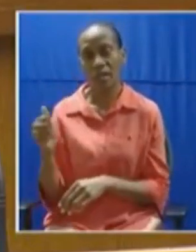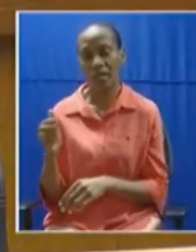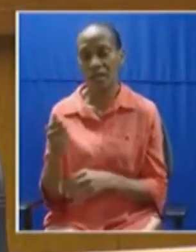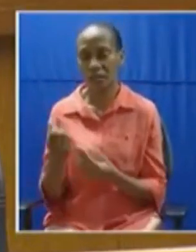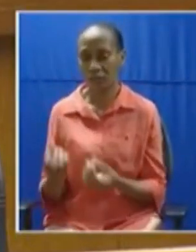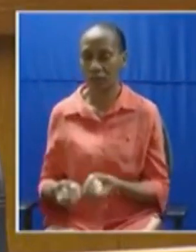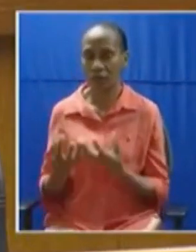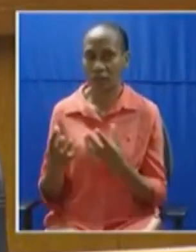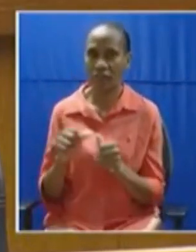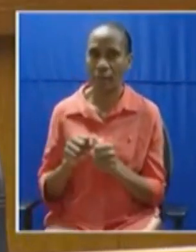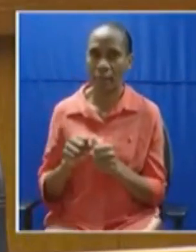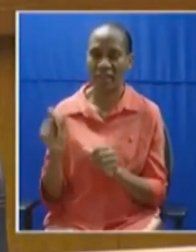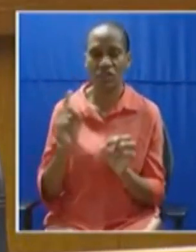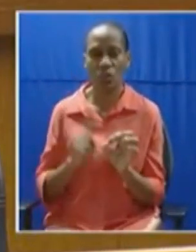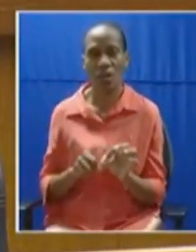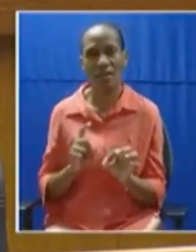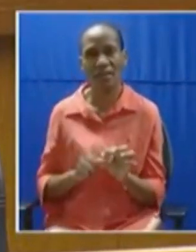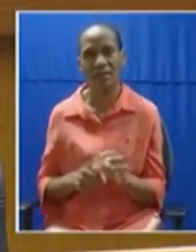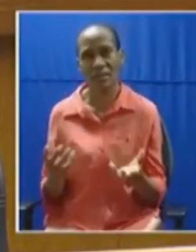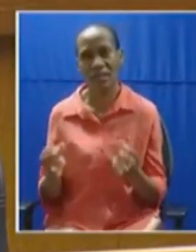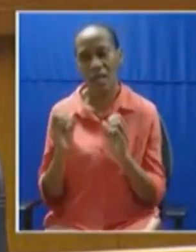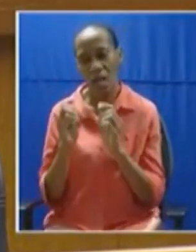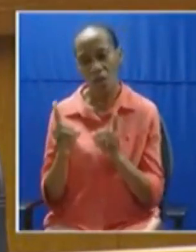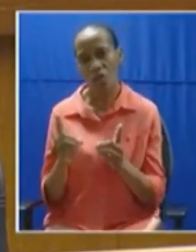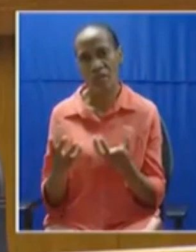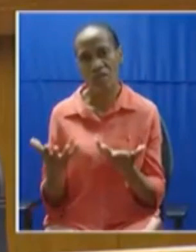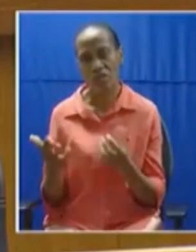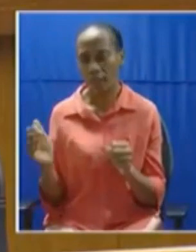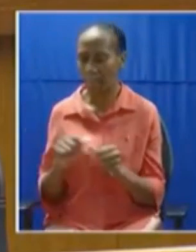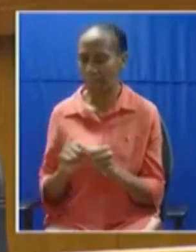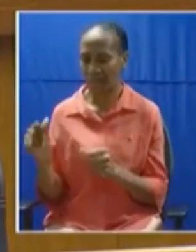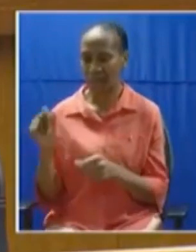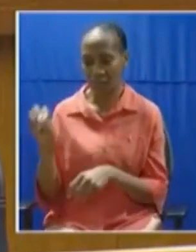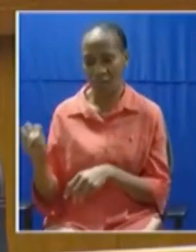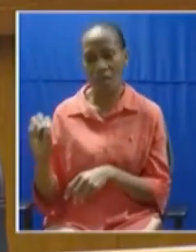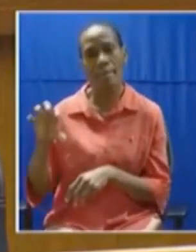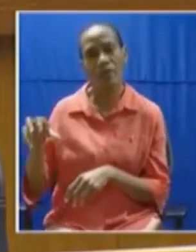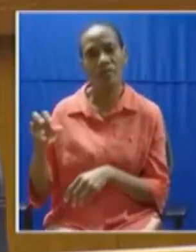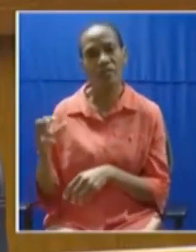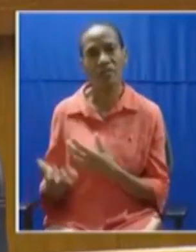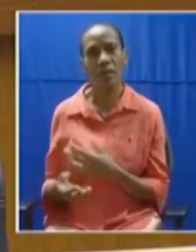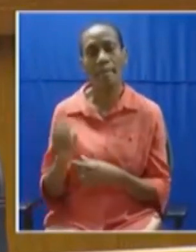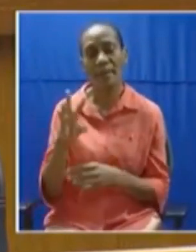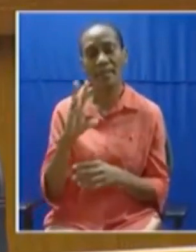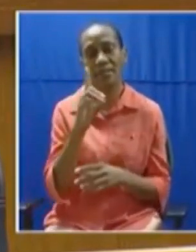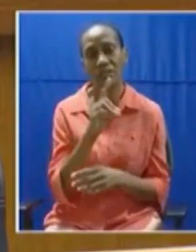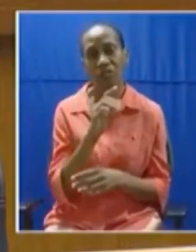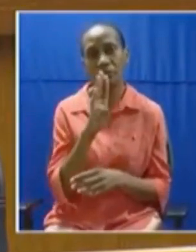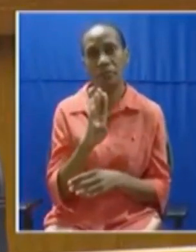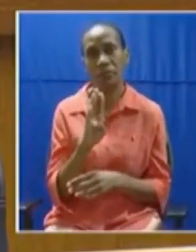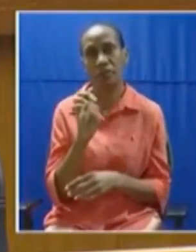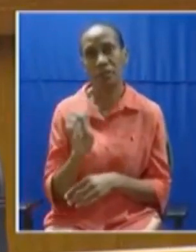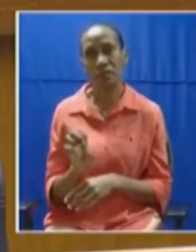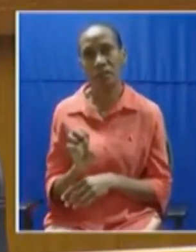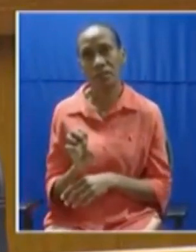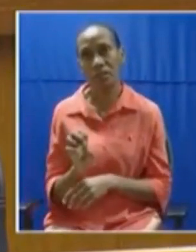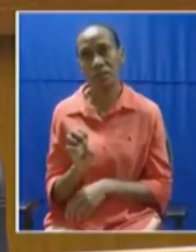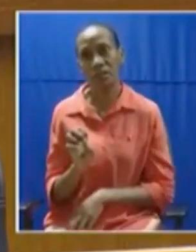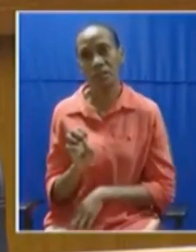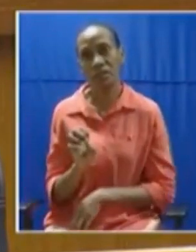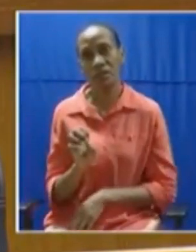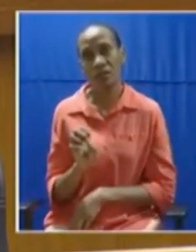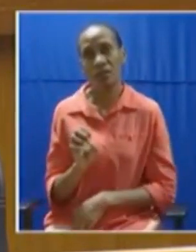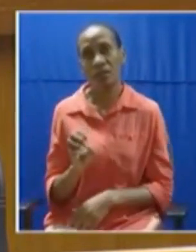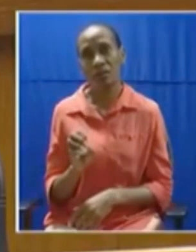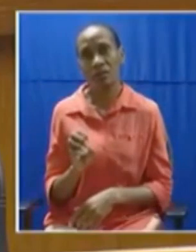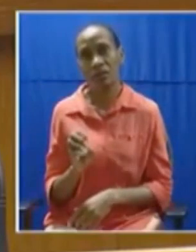the best quality education in the country, but the DBEs, that is according to the Department of